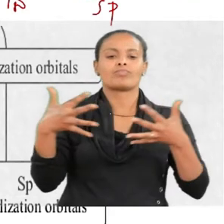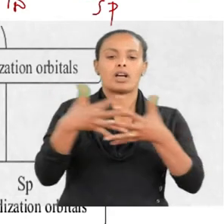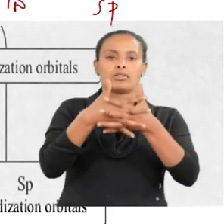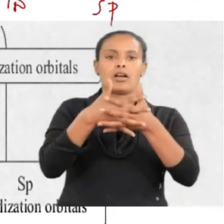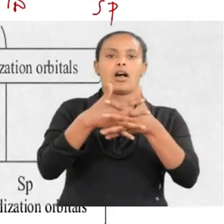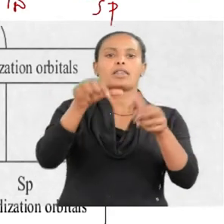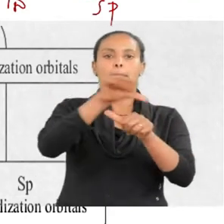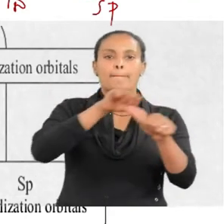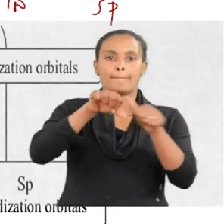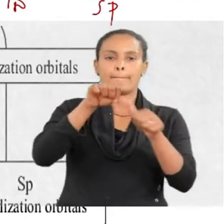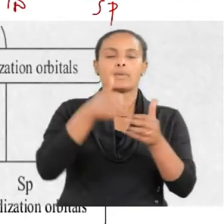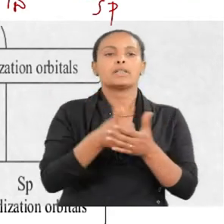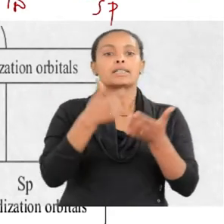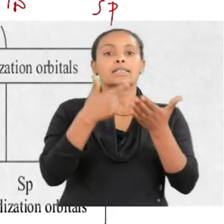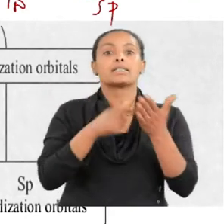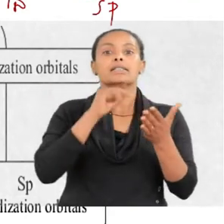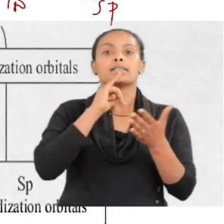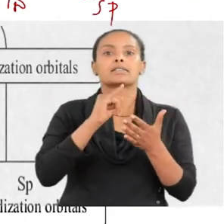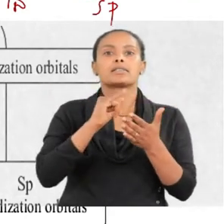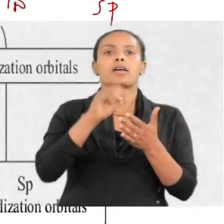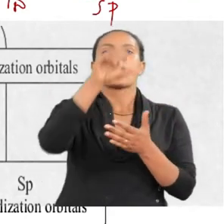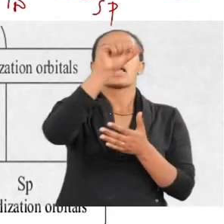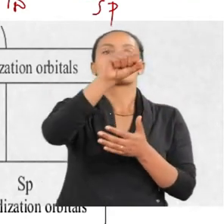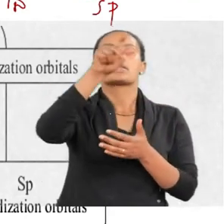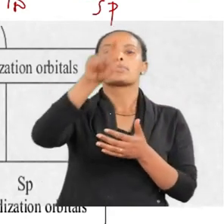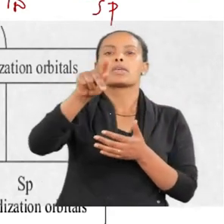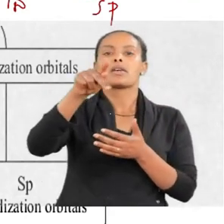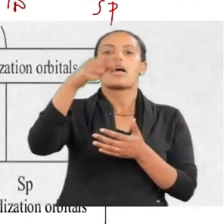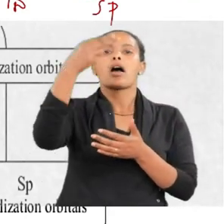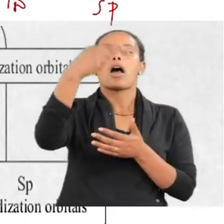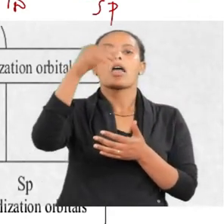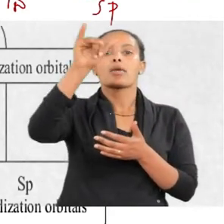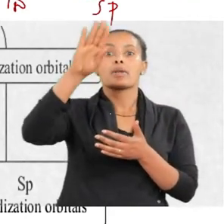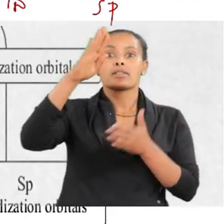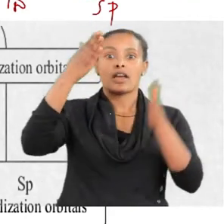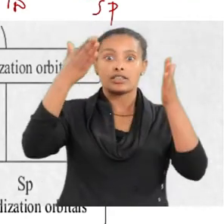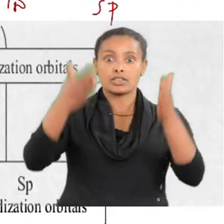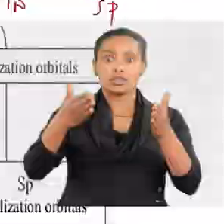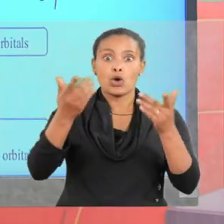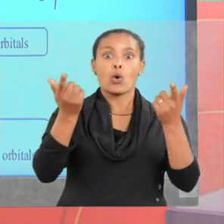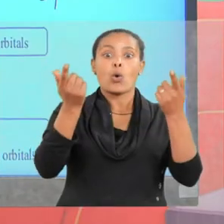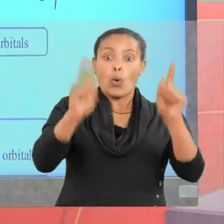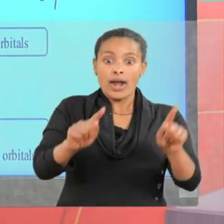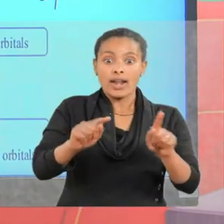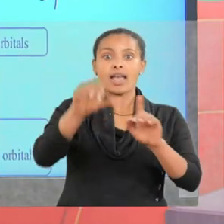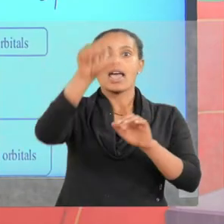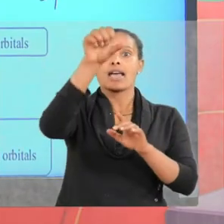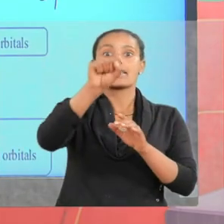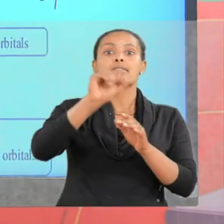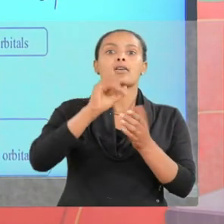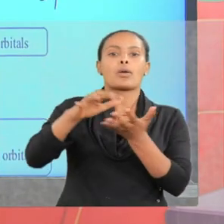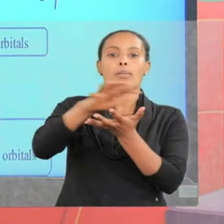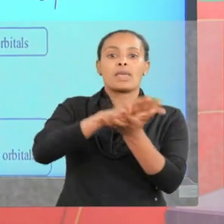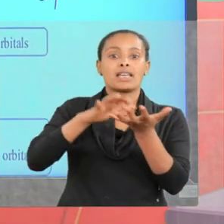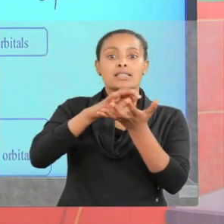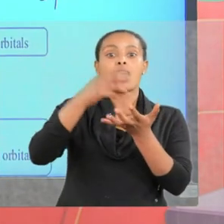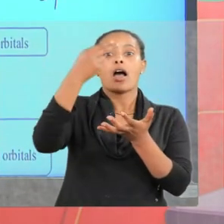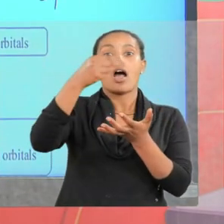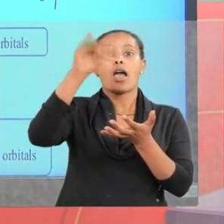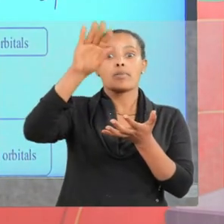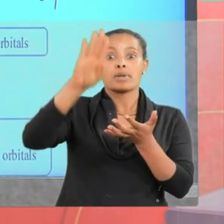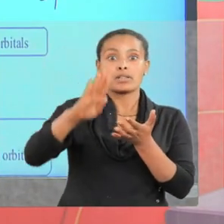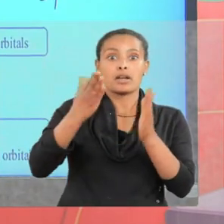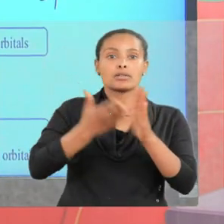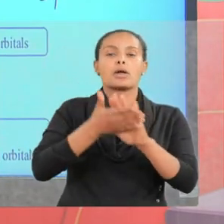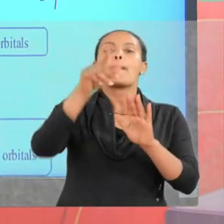atom. This is SP hybridization. When S atomic orbital is mixed or hybridized